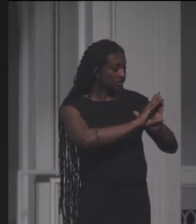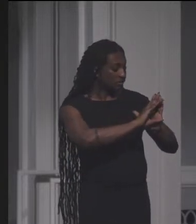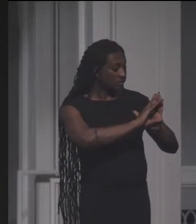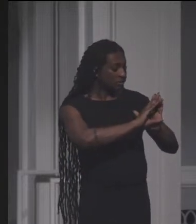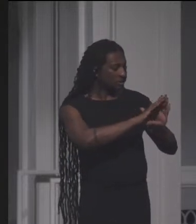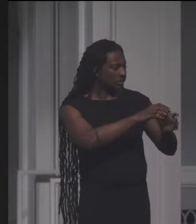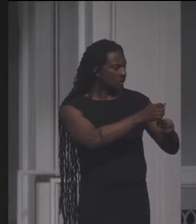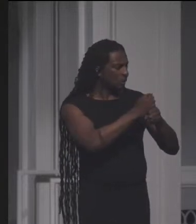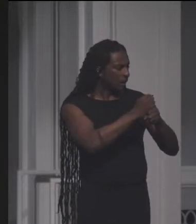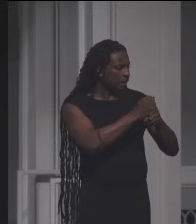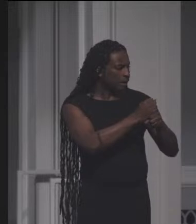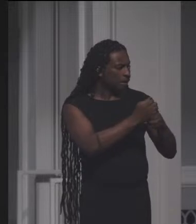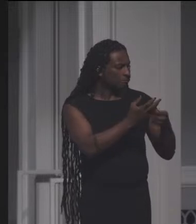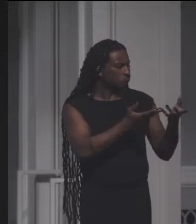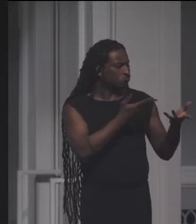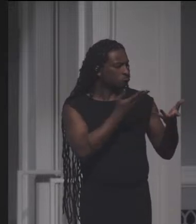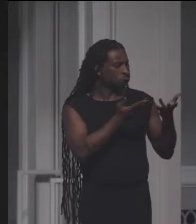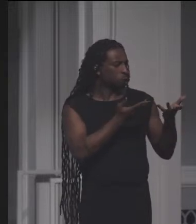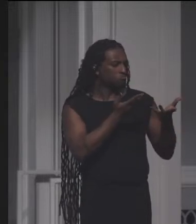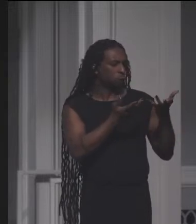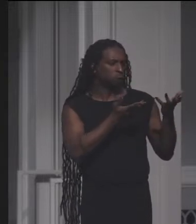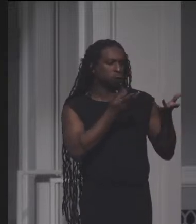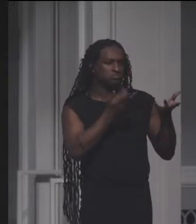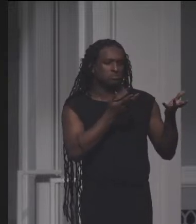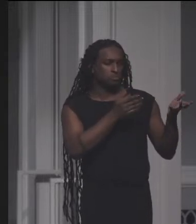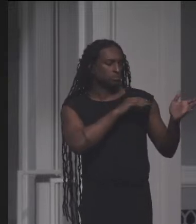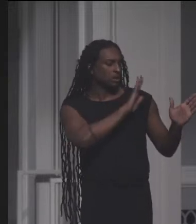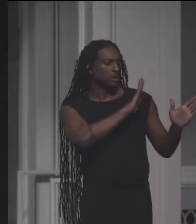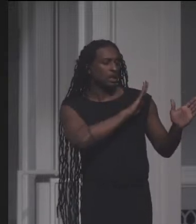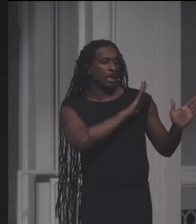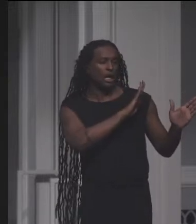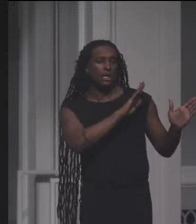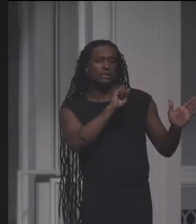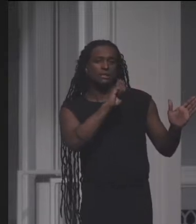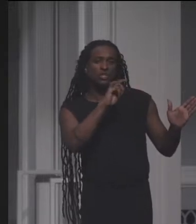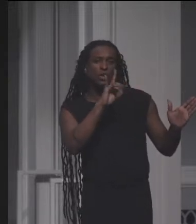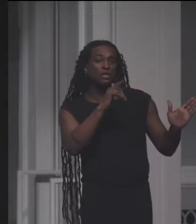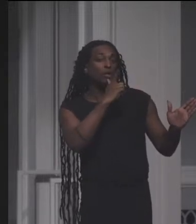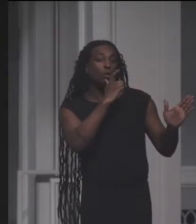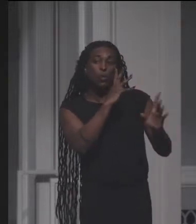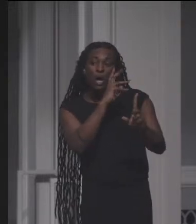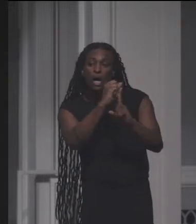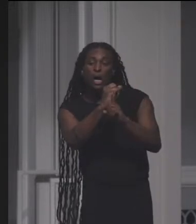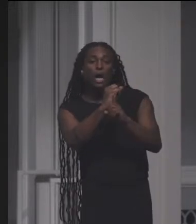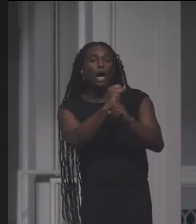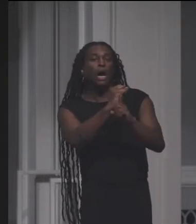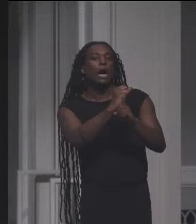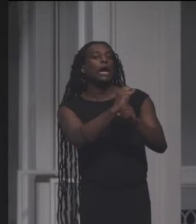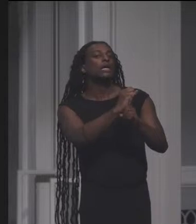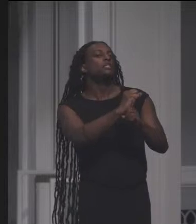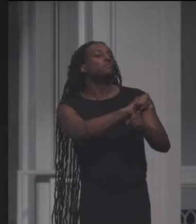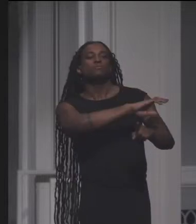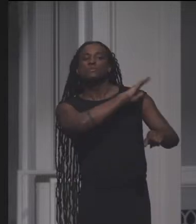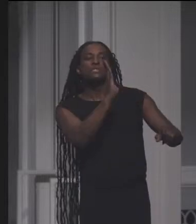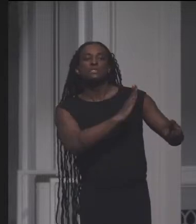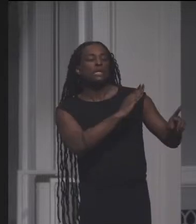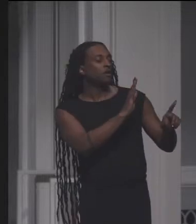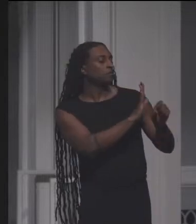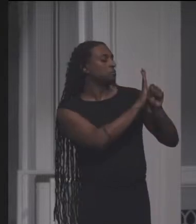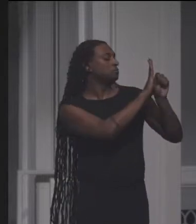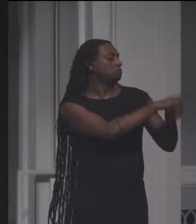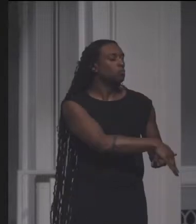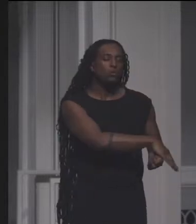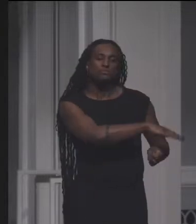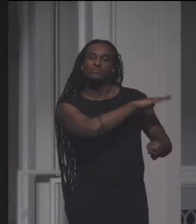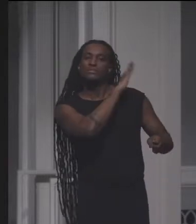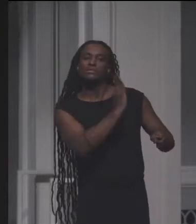kind of untouchable in terms of their sexuality. They are never traumatized or oppressed for